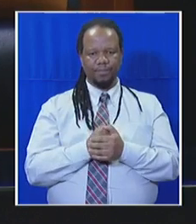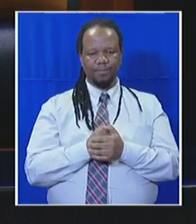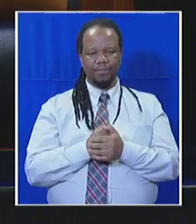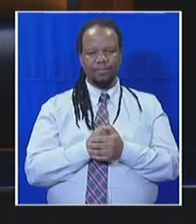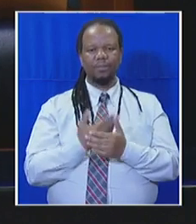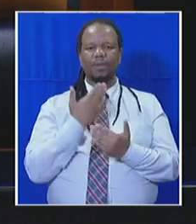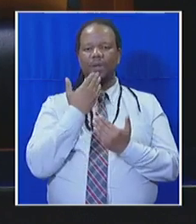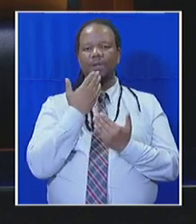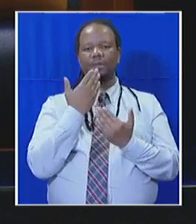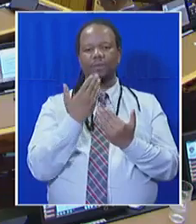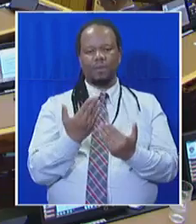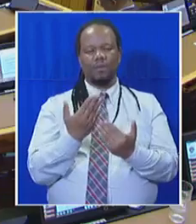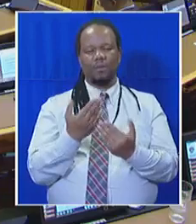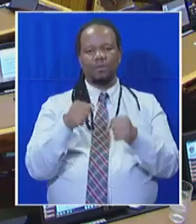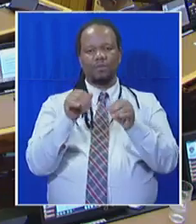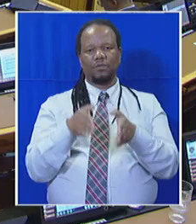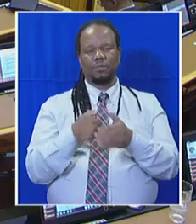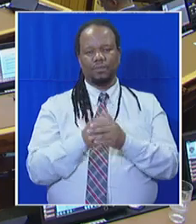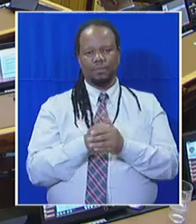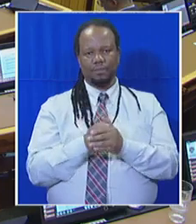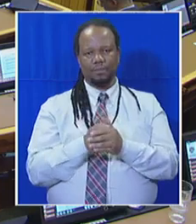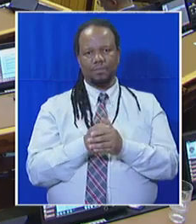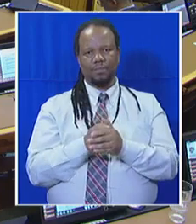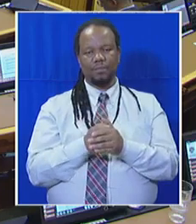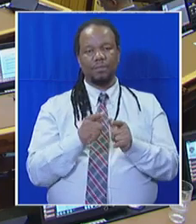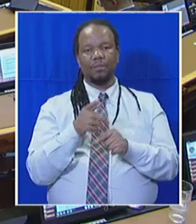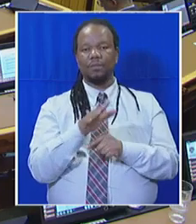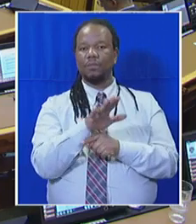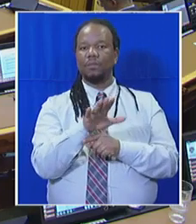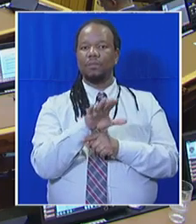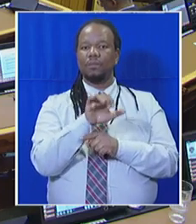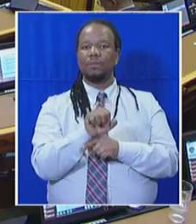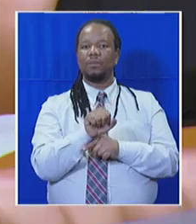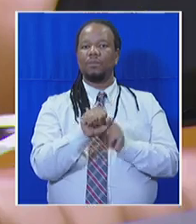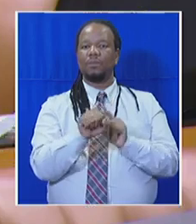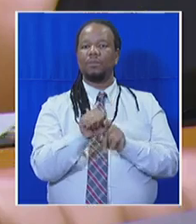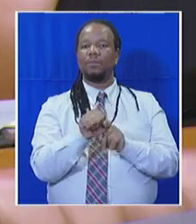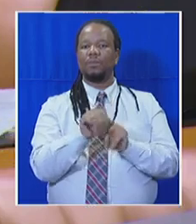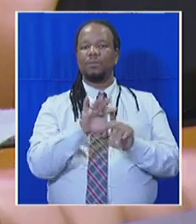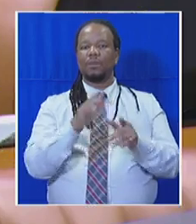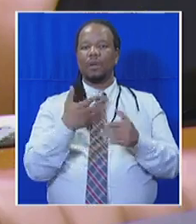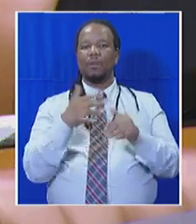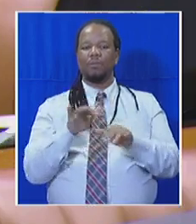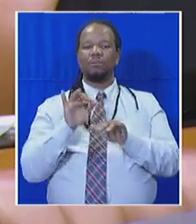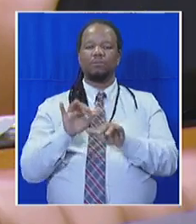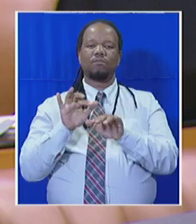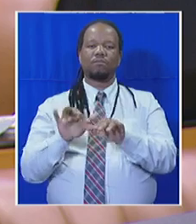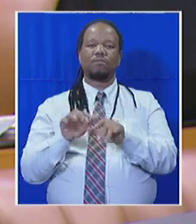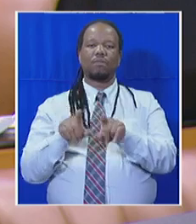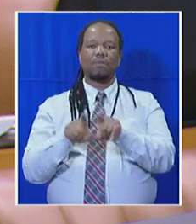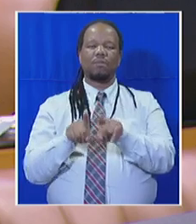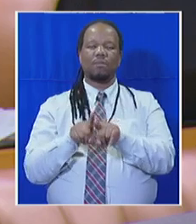Thank you very much, Honourable House Chairperson. In light of South Africa's own looming Arab Spring, I hereby give notice that I shall